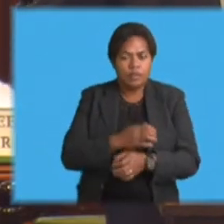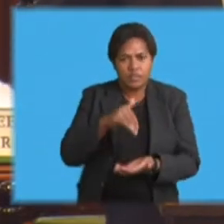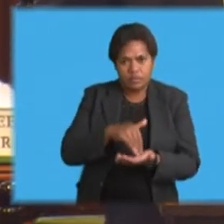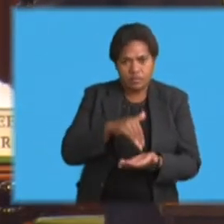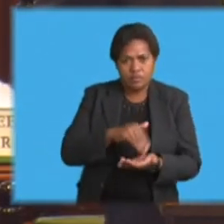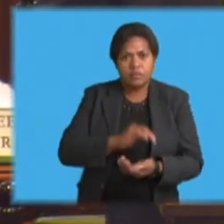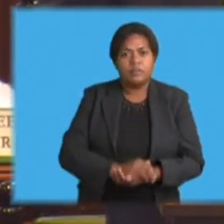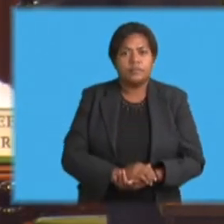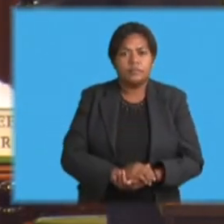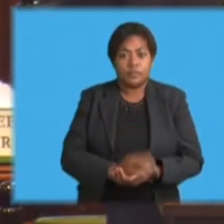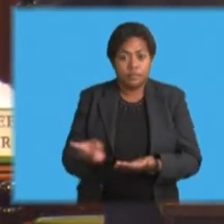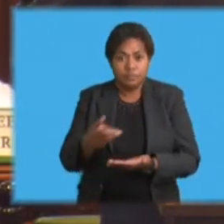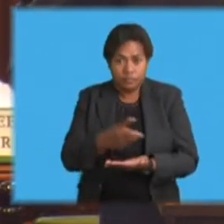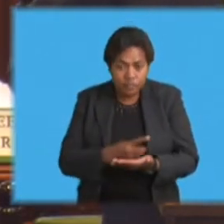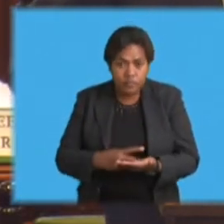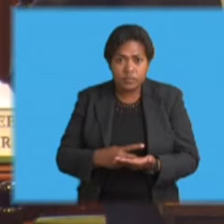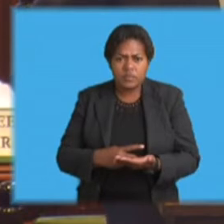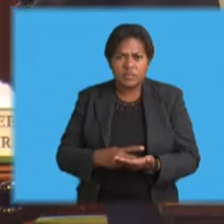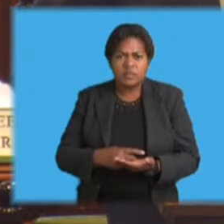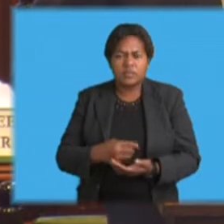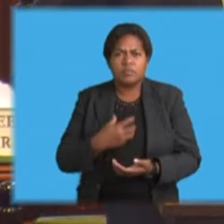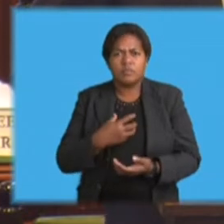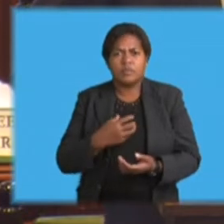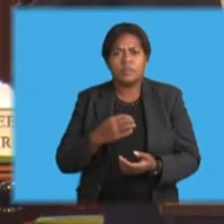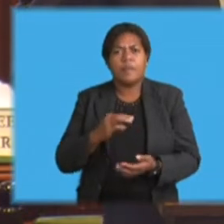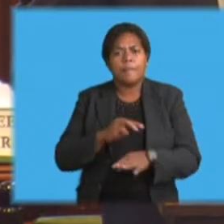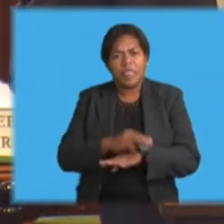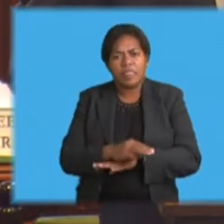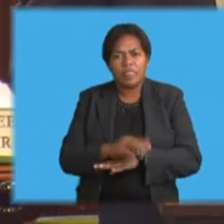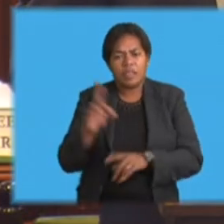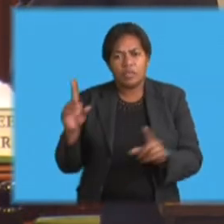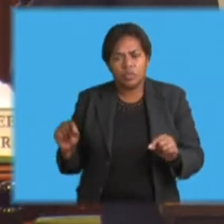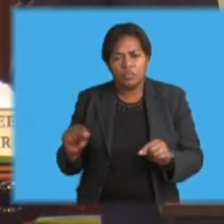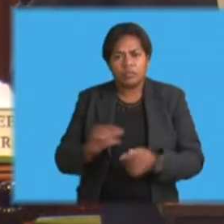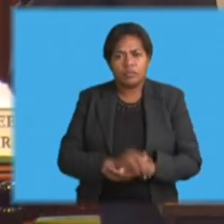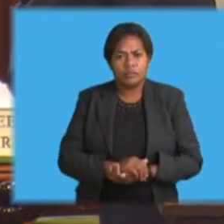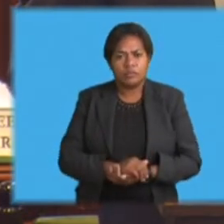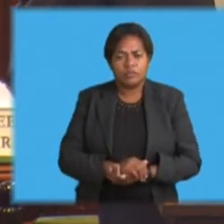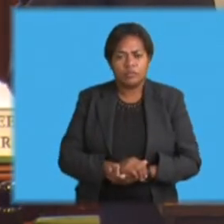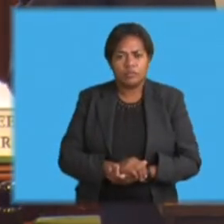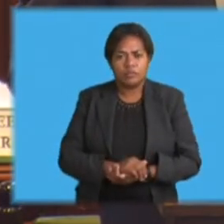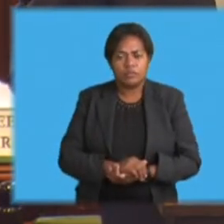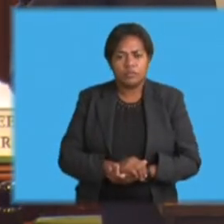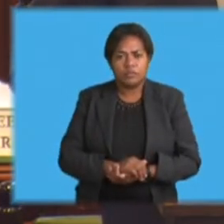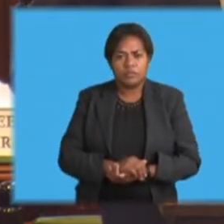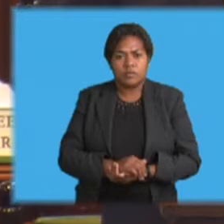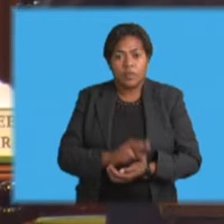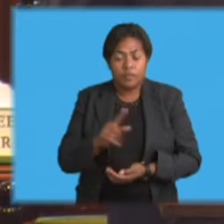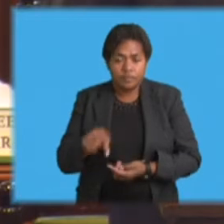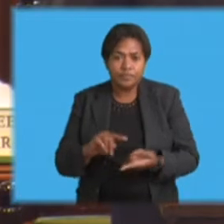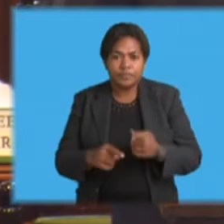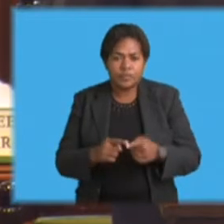National Employment Center database was done over a number of months. And I can gladly say that at the end of this exercise, we now have a